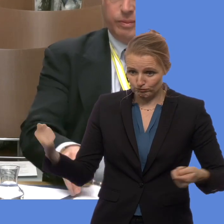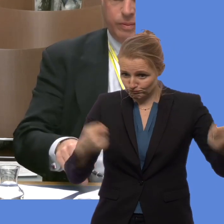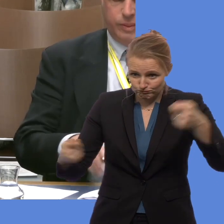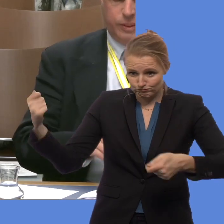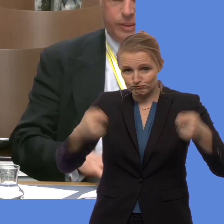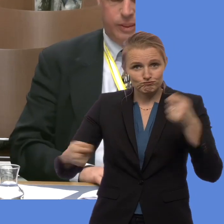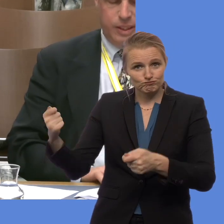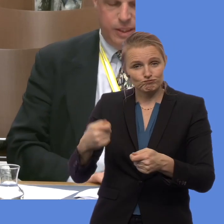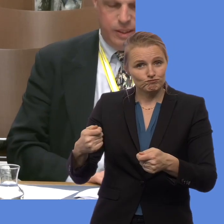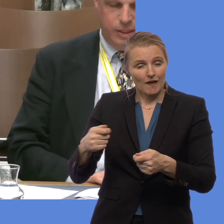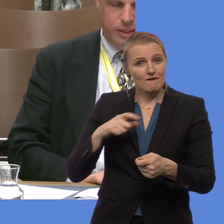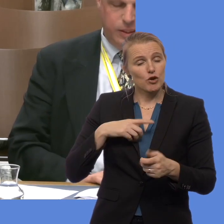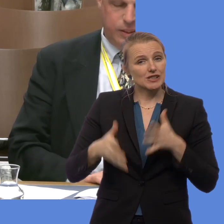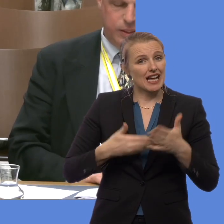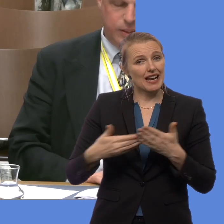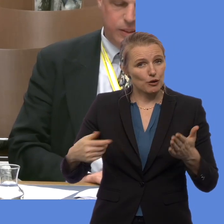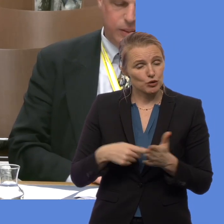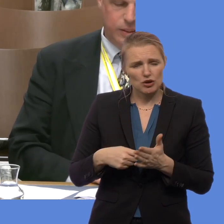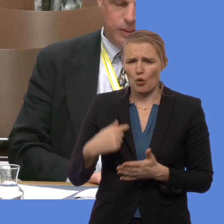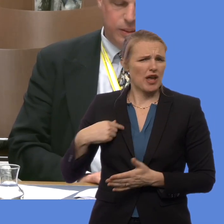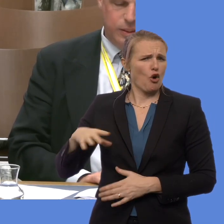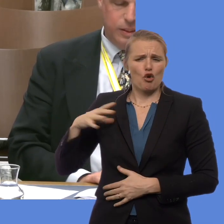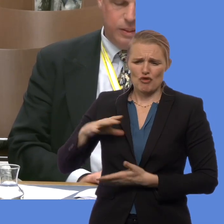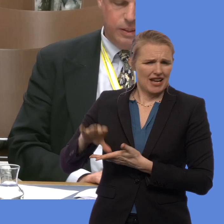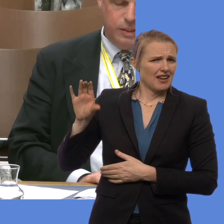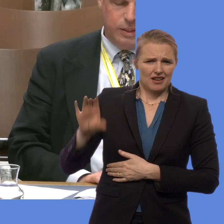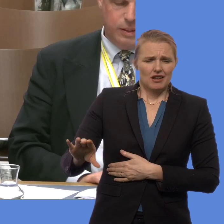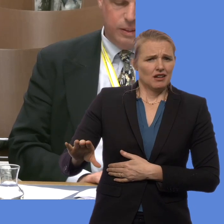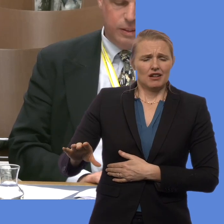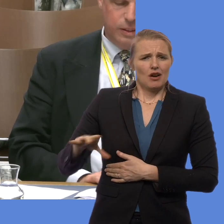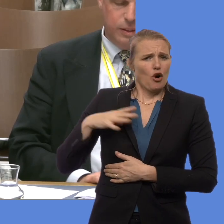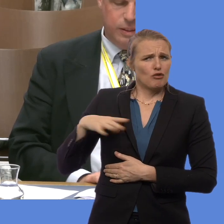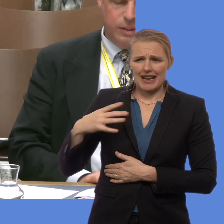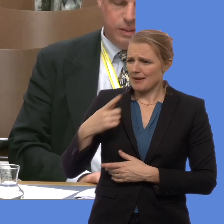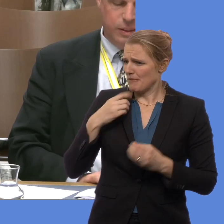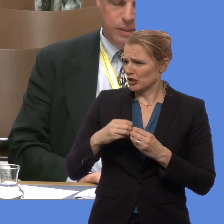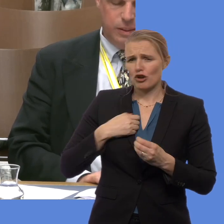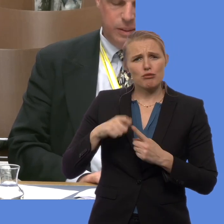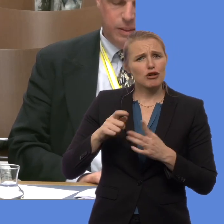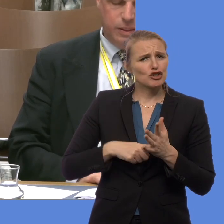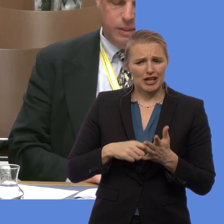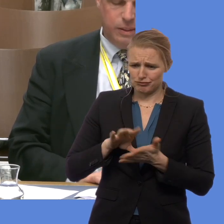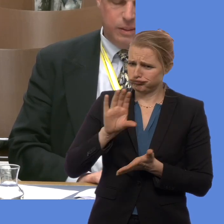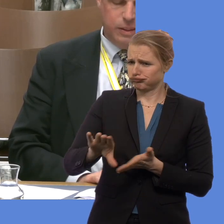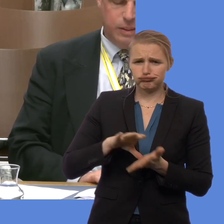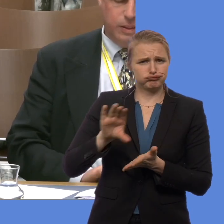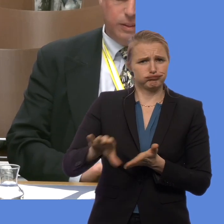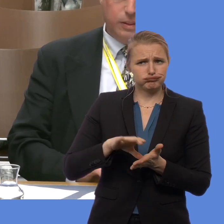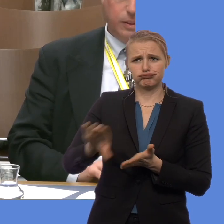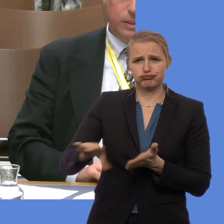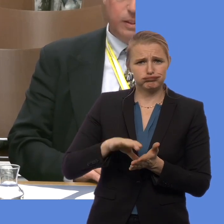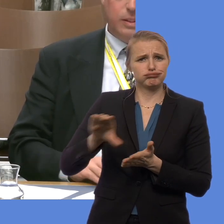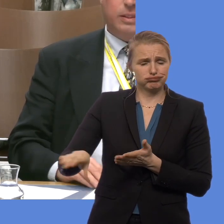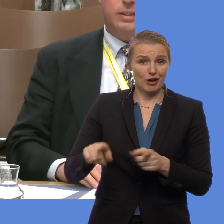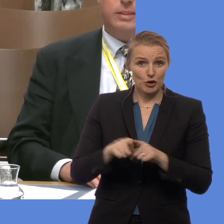done it. We've outlined some of the various projects and programmes we support, and including bridging the gap